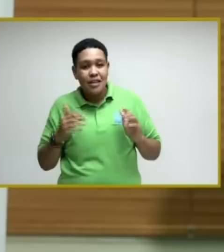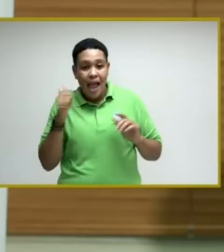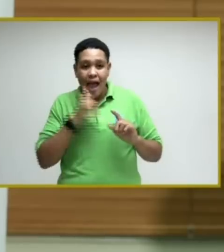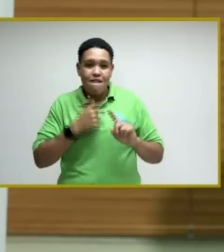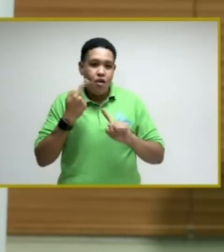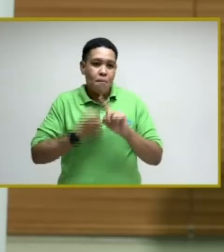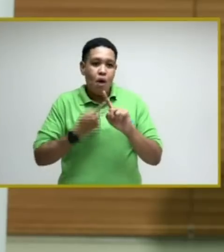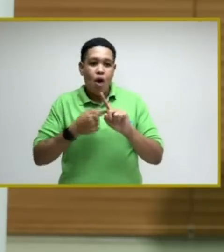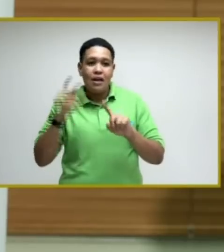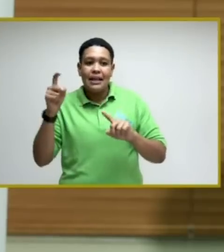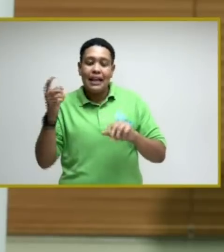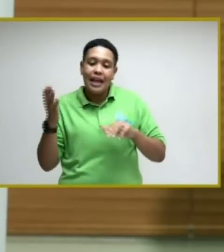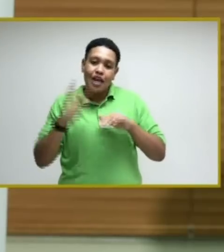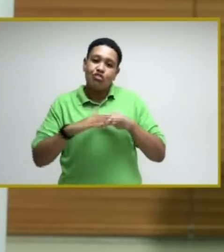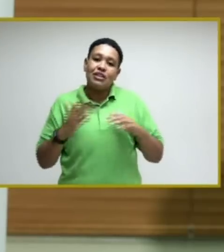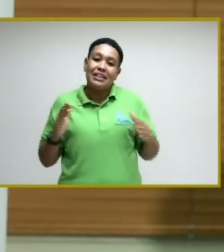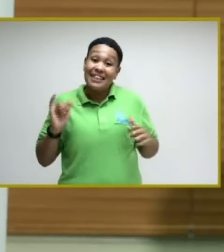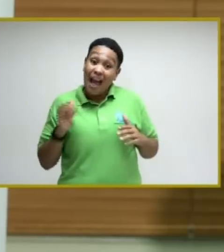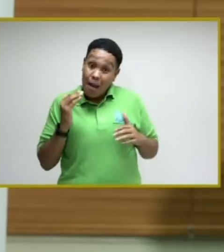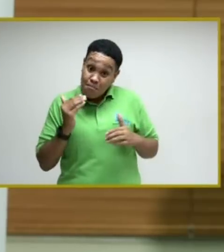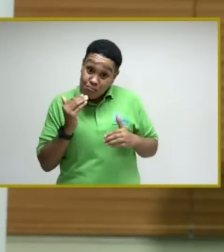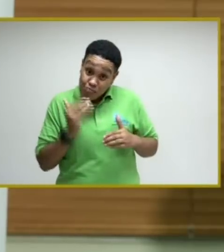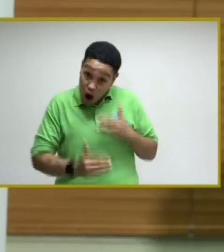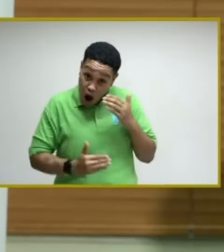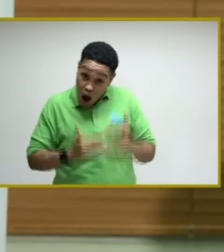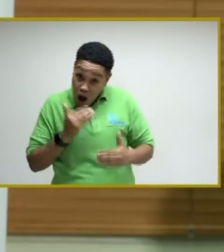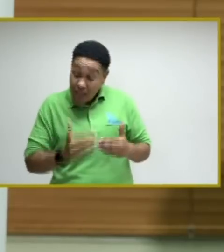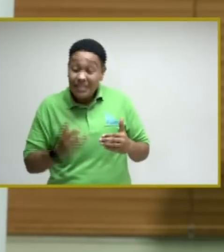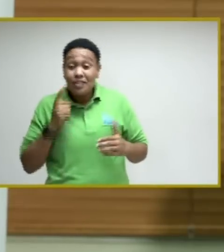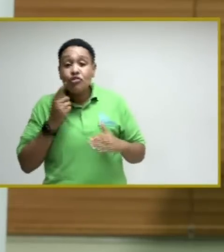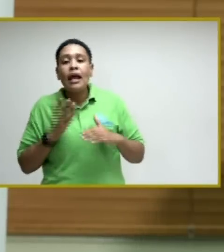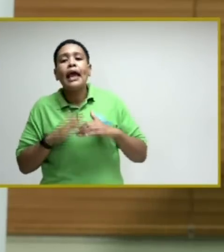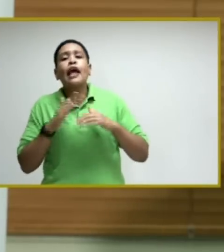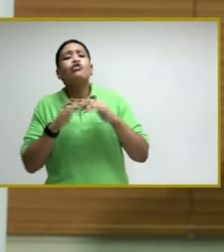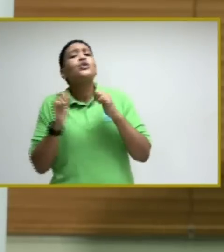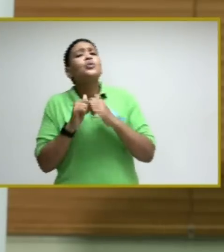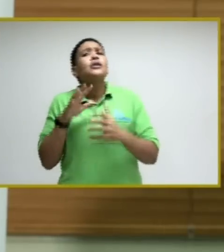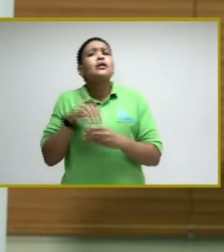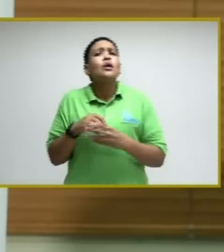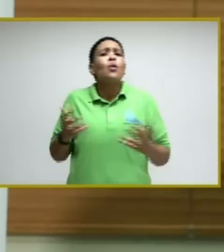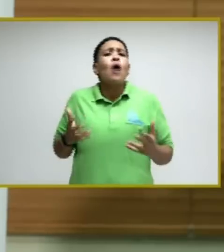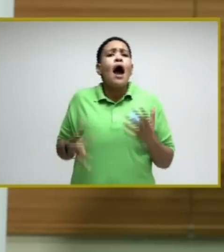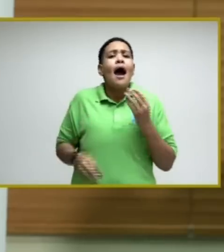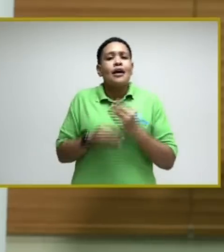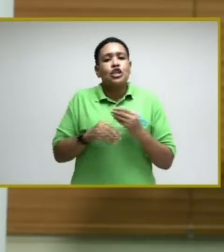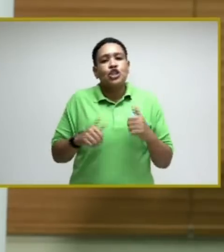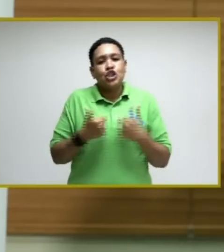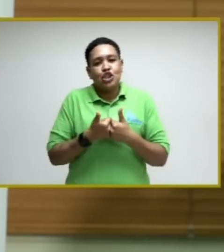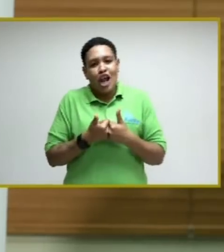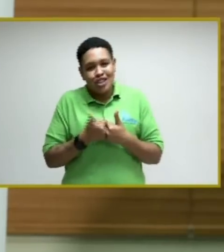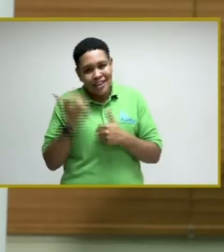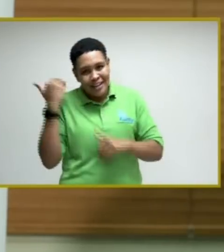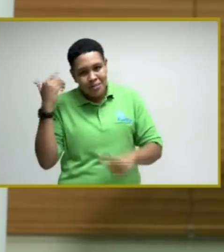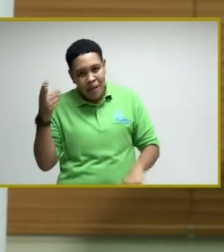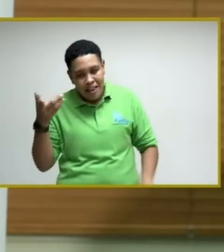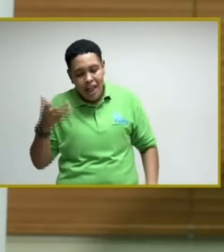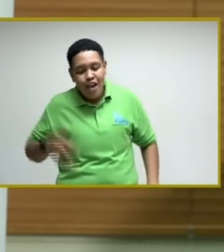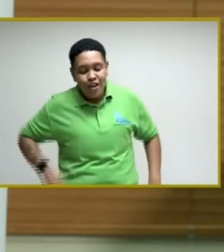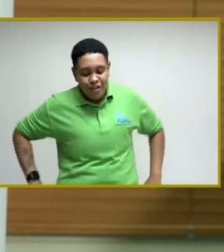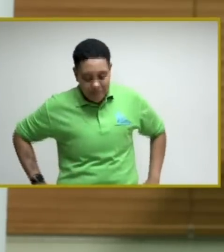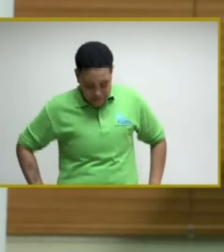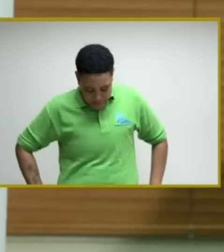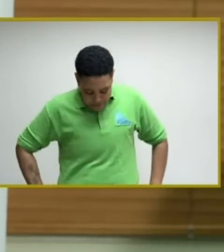month. And that process of increase brings with it additional challenges. And so